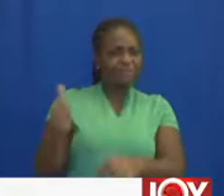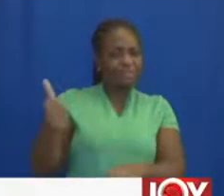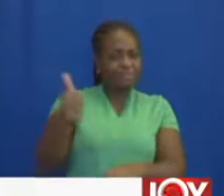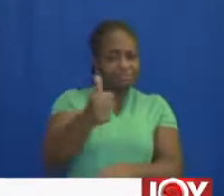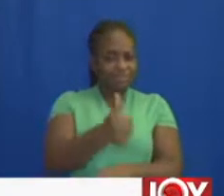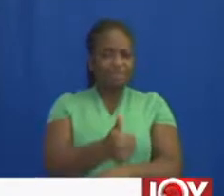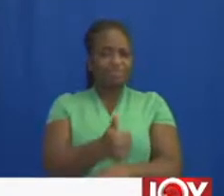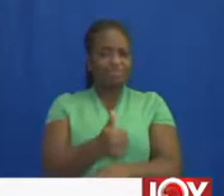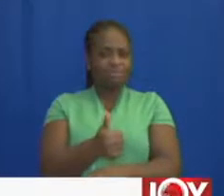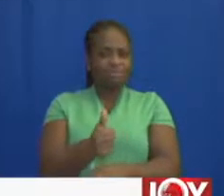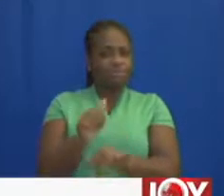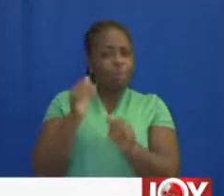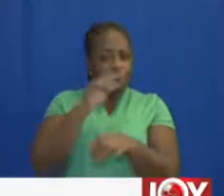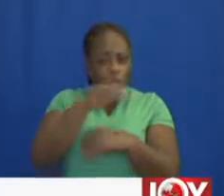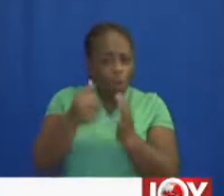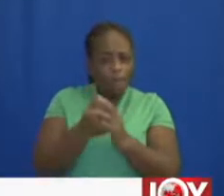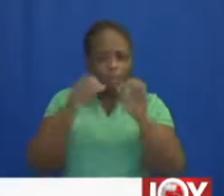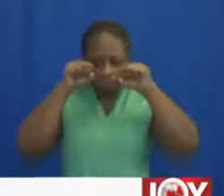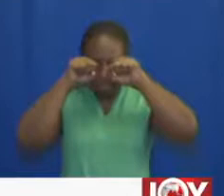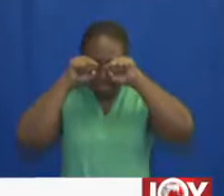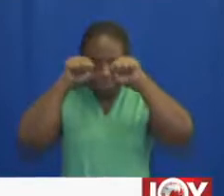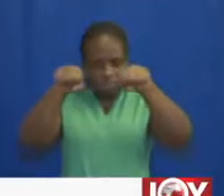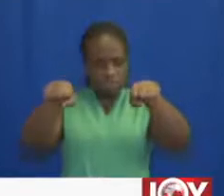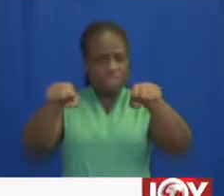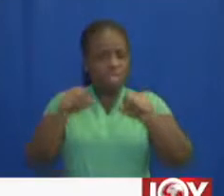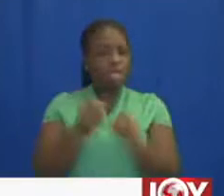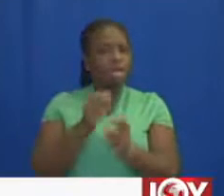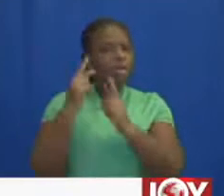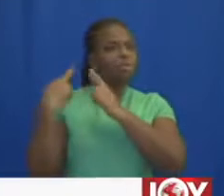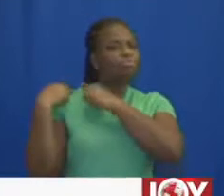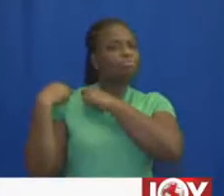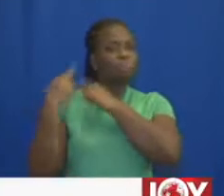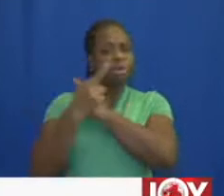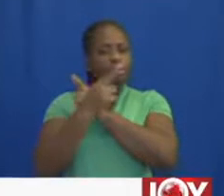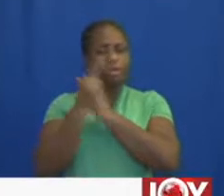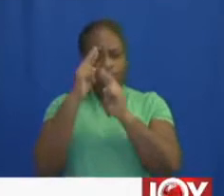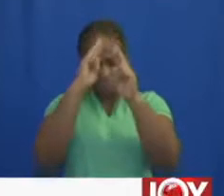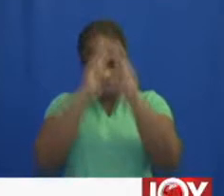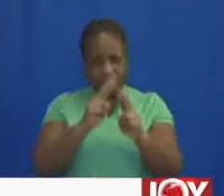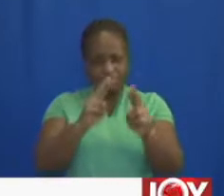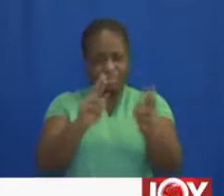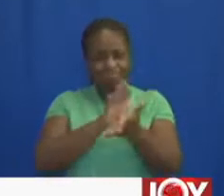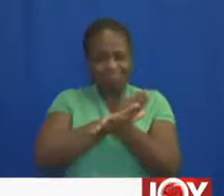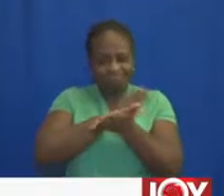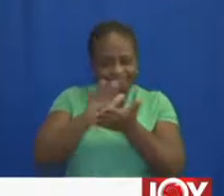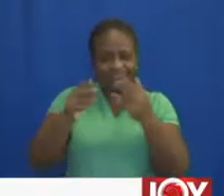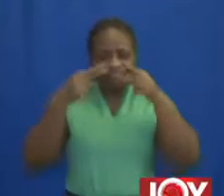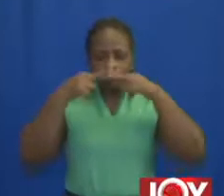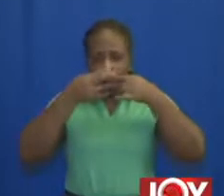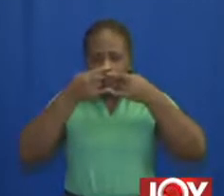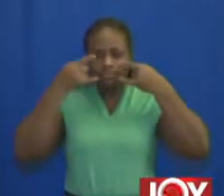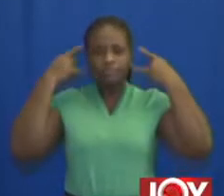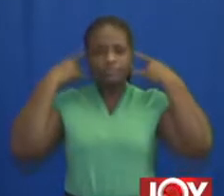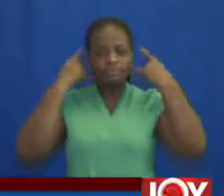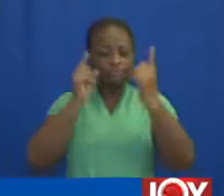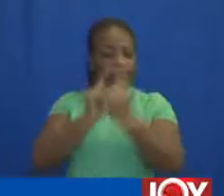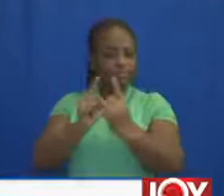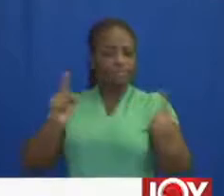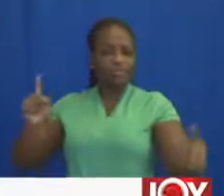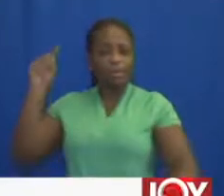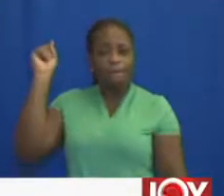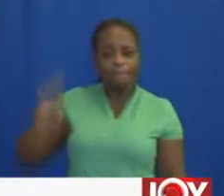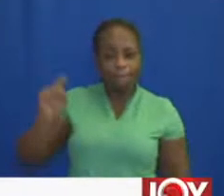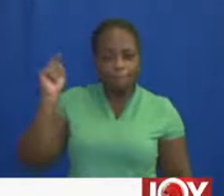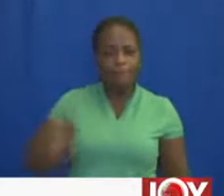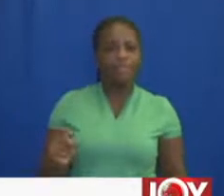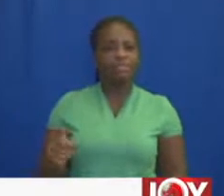vigilant and respect the enhanced hygiene, mask wearing, and social distancing protocols that have